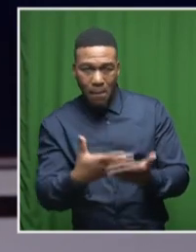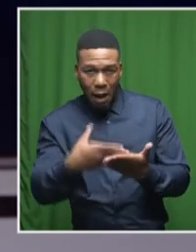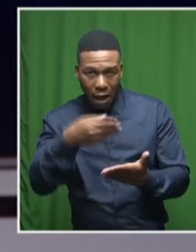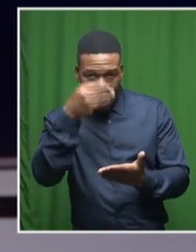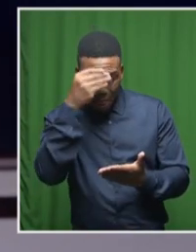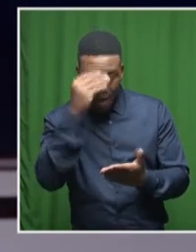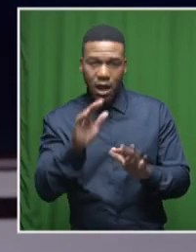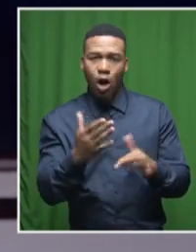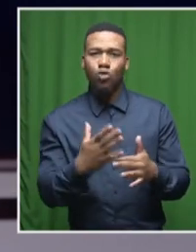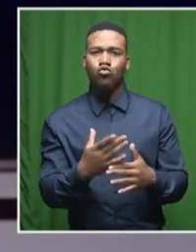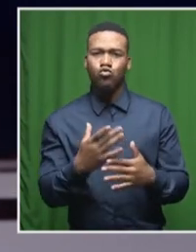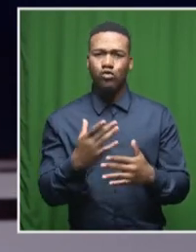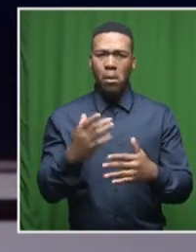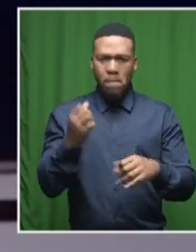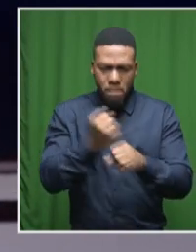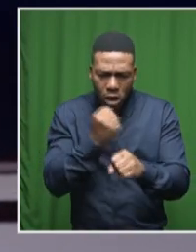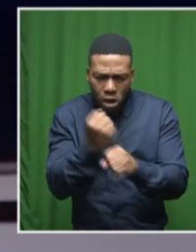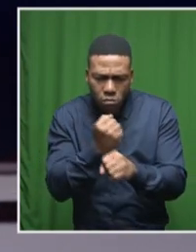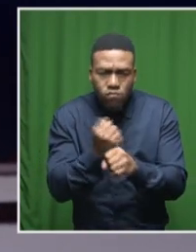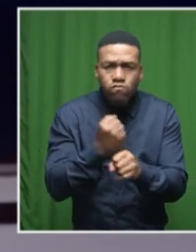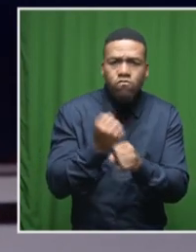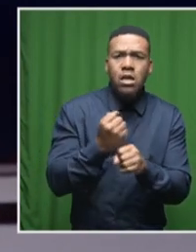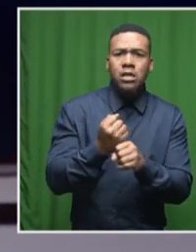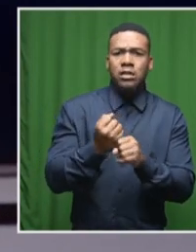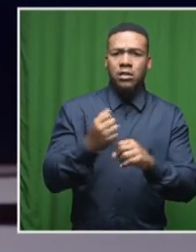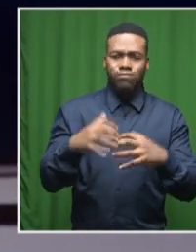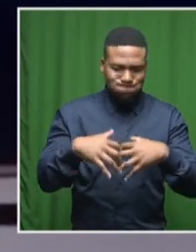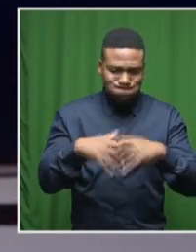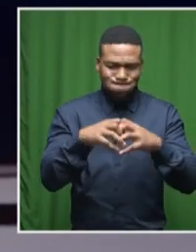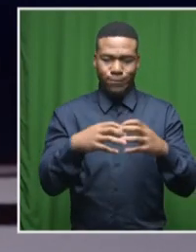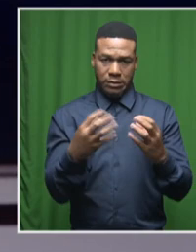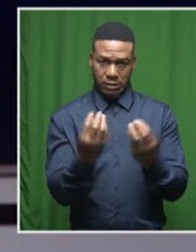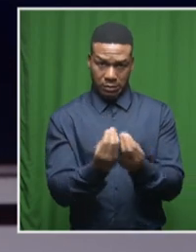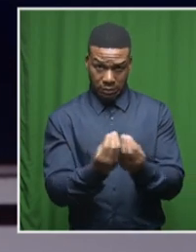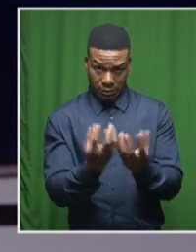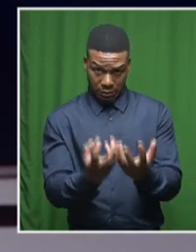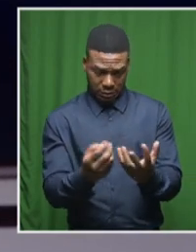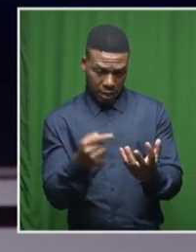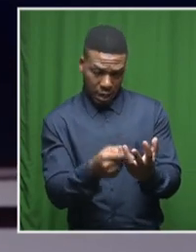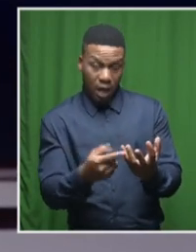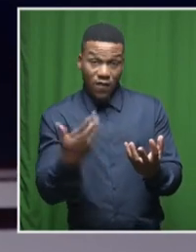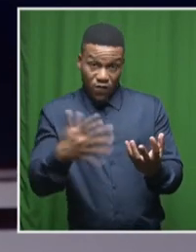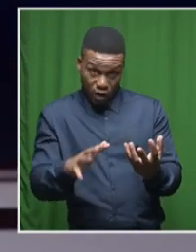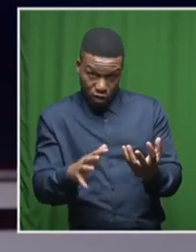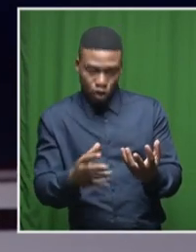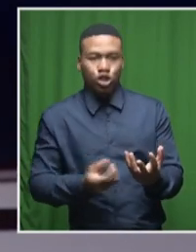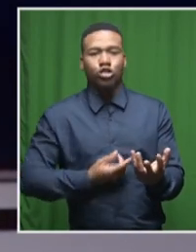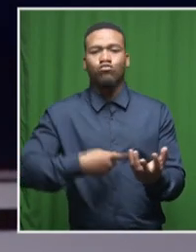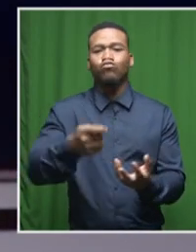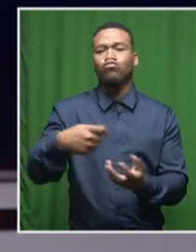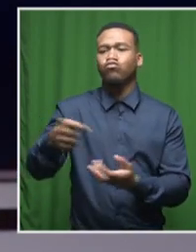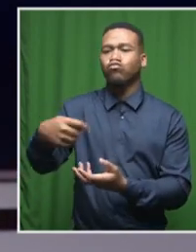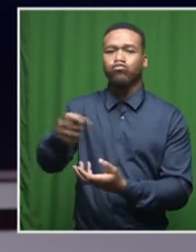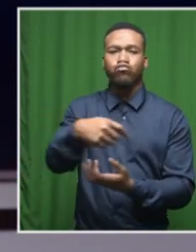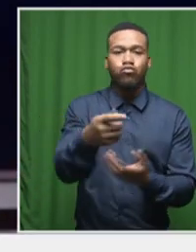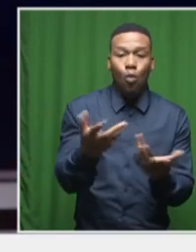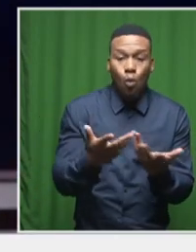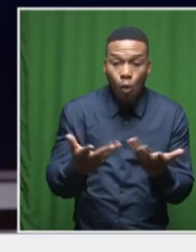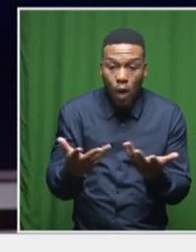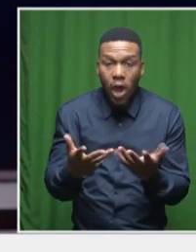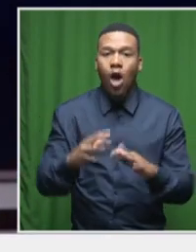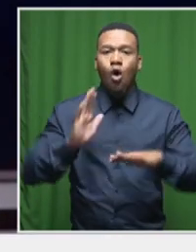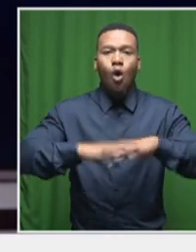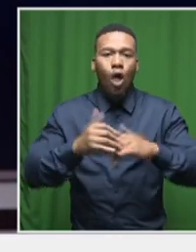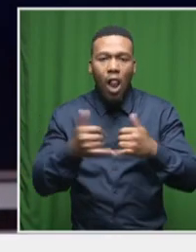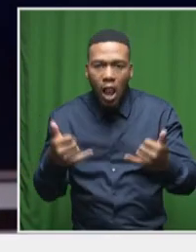and then okay. later okay. on they produce a product that will then be sold on maybe our website or